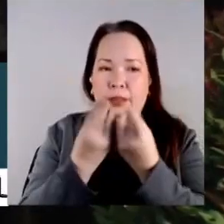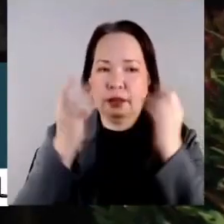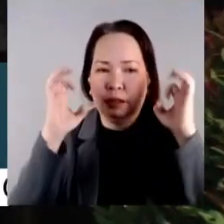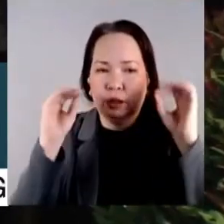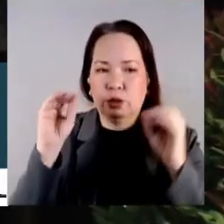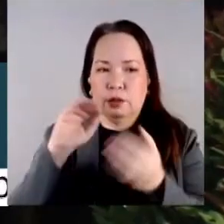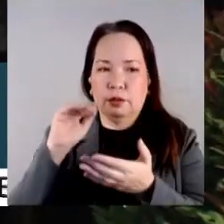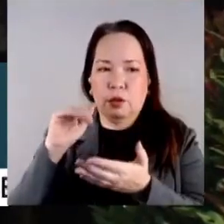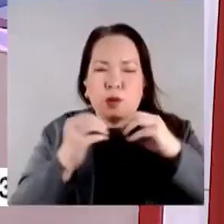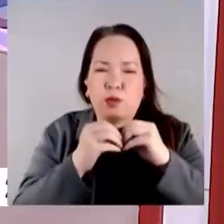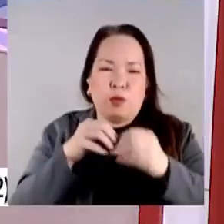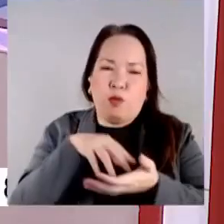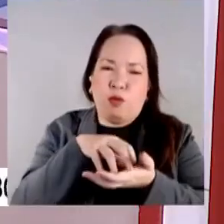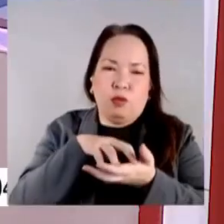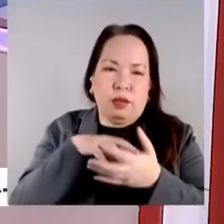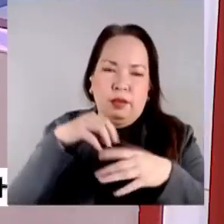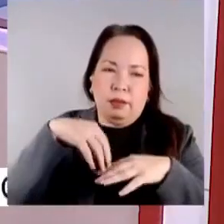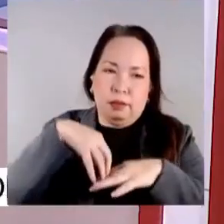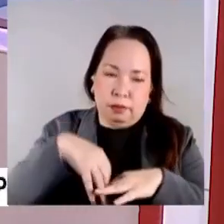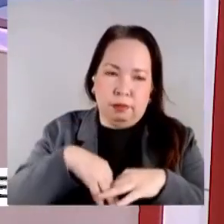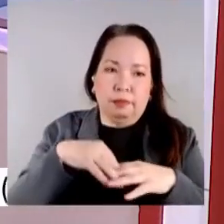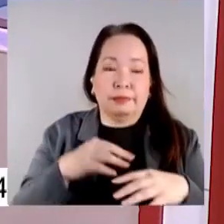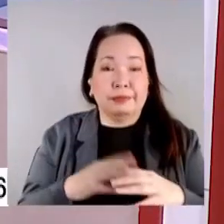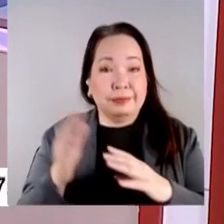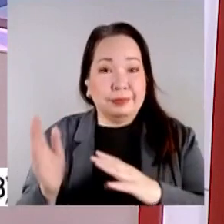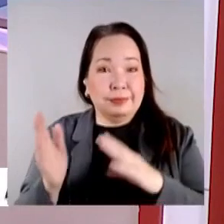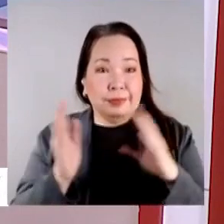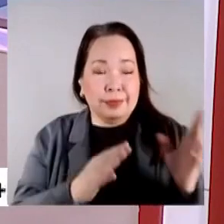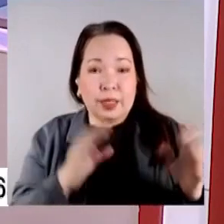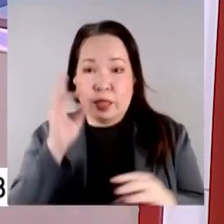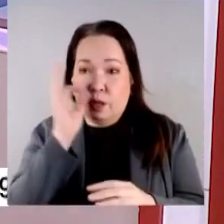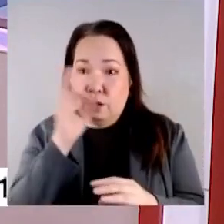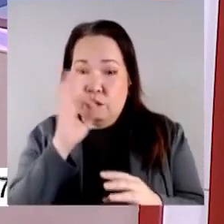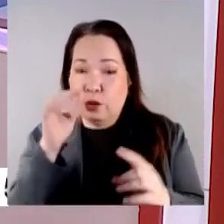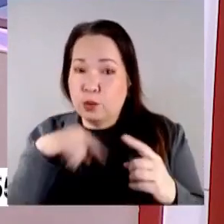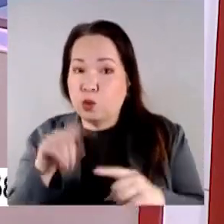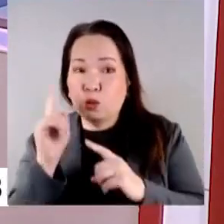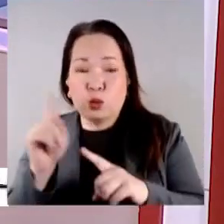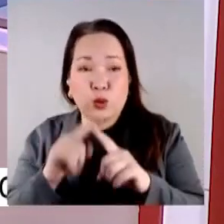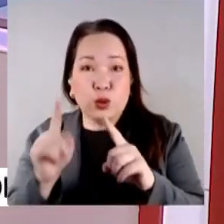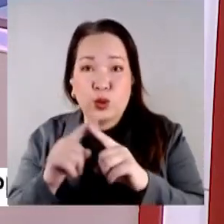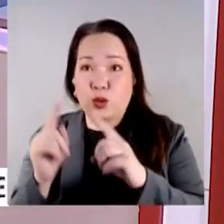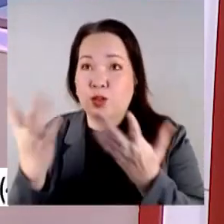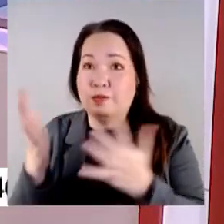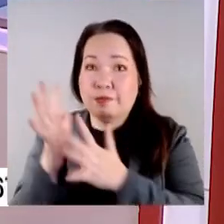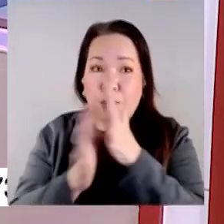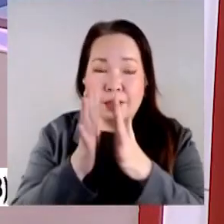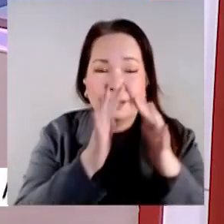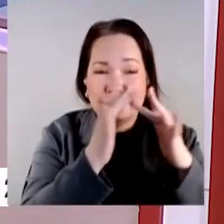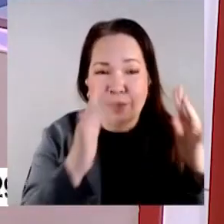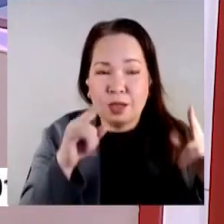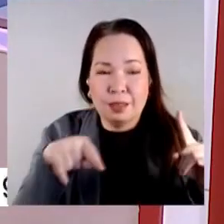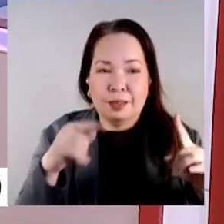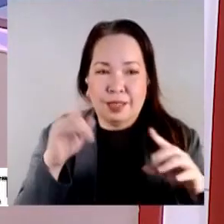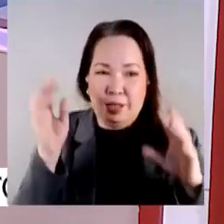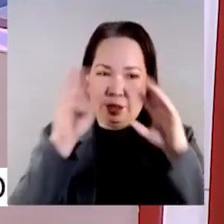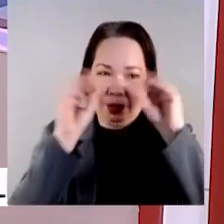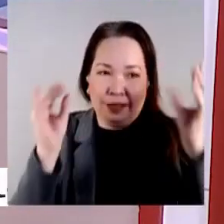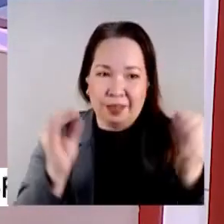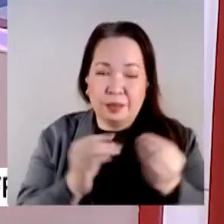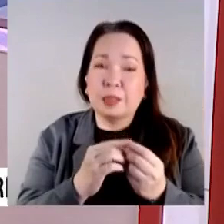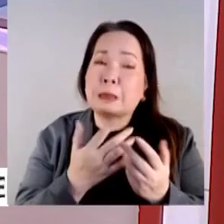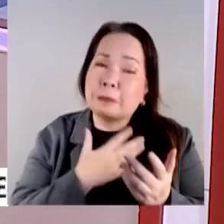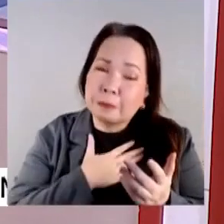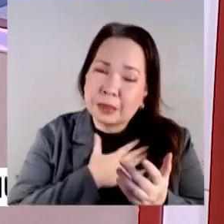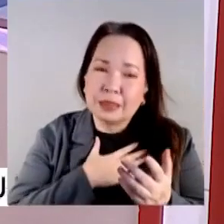Thanks a lot, Ara Perez. Switching gears now, as Filipinos attend various gatherings this Christmas season, health experts are urging partygoers to make